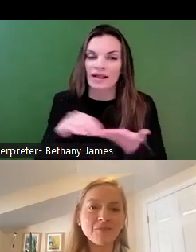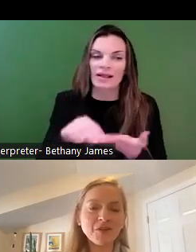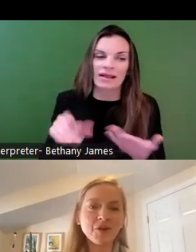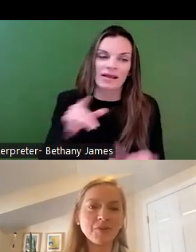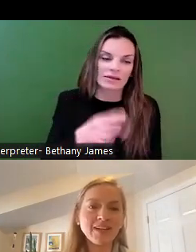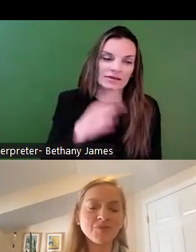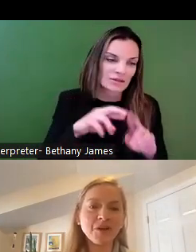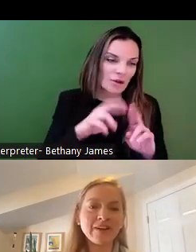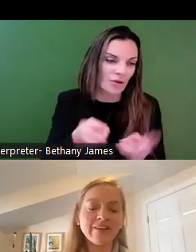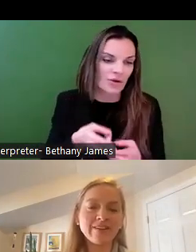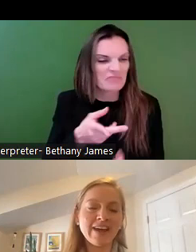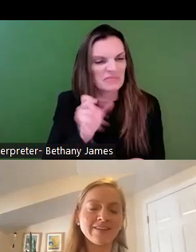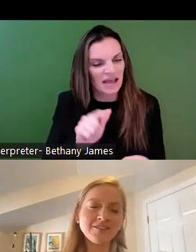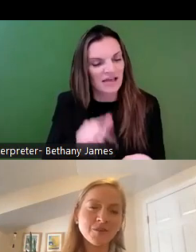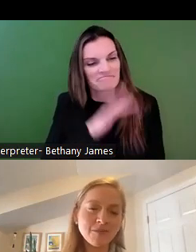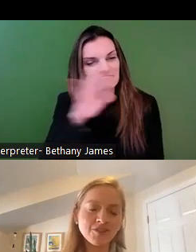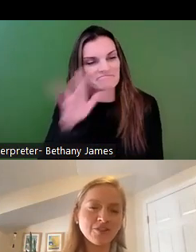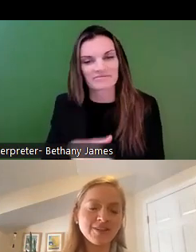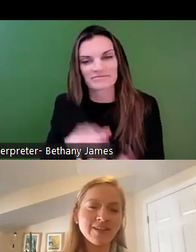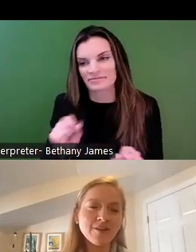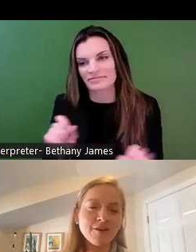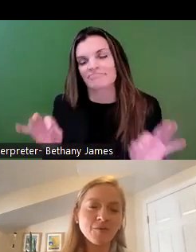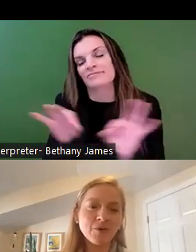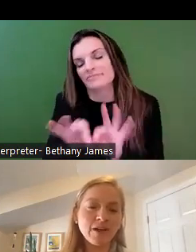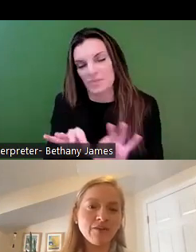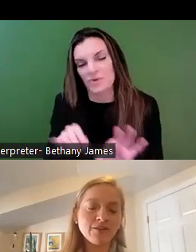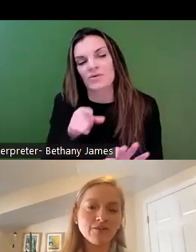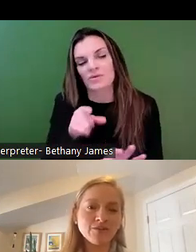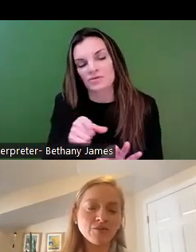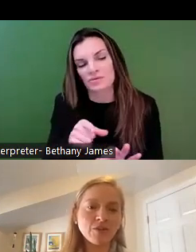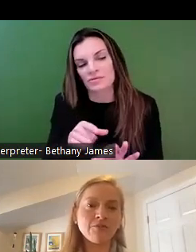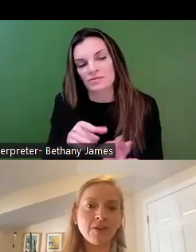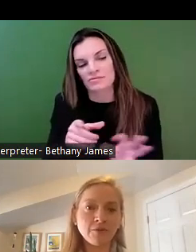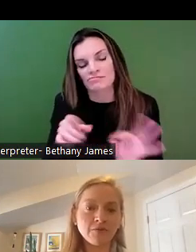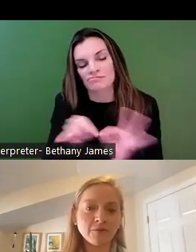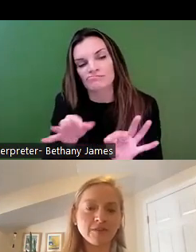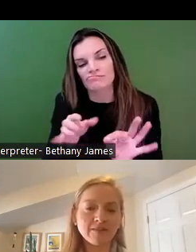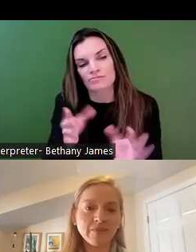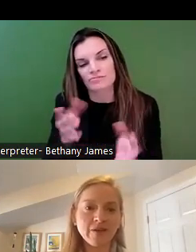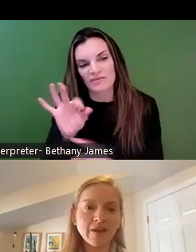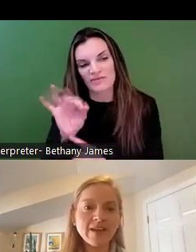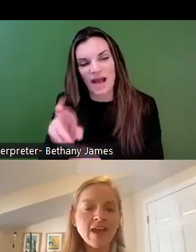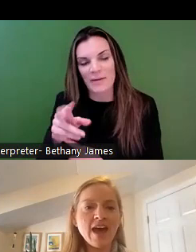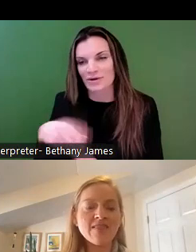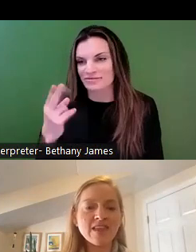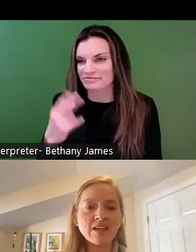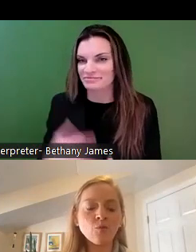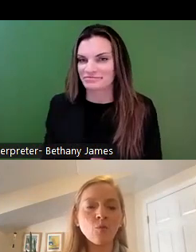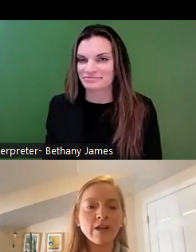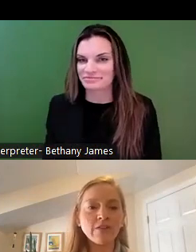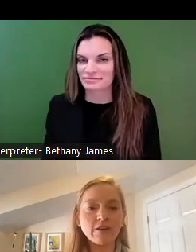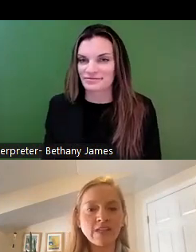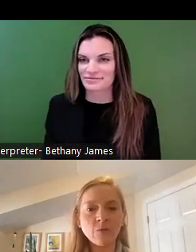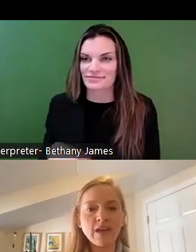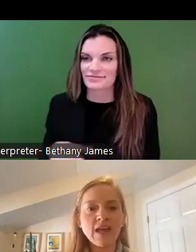foods can be incorporated into a heart healthy diet. You just want to make sure you're getting more of those good fiber foods. Okay. And then